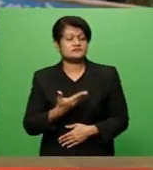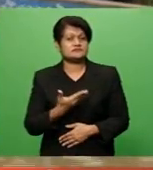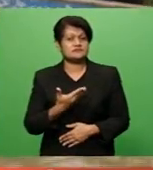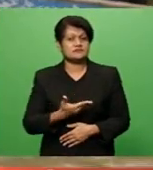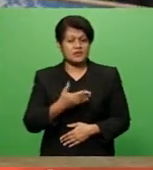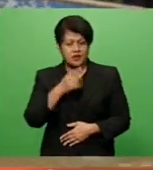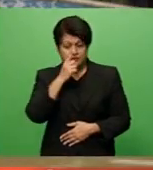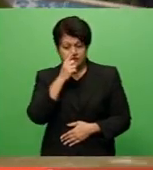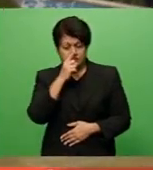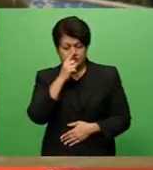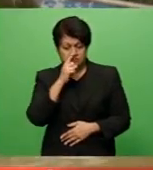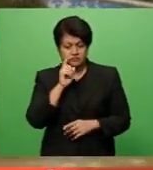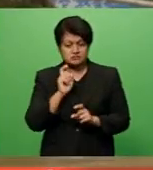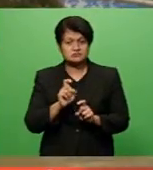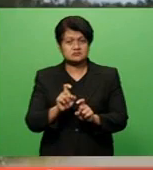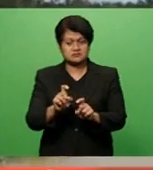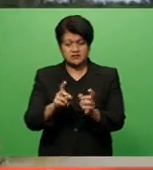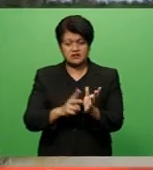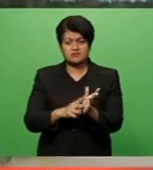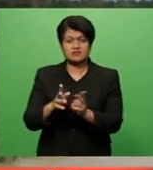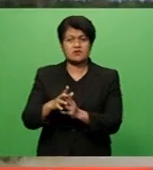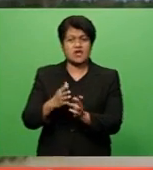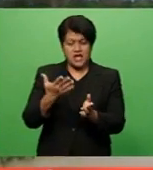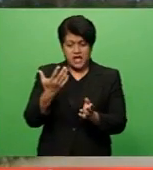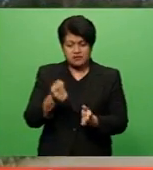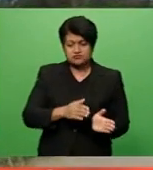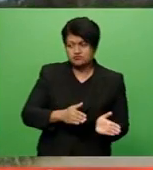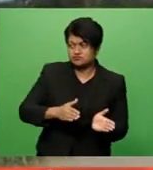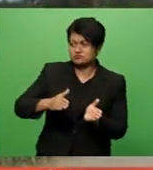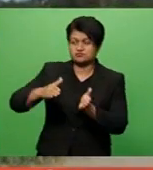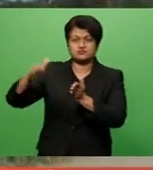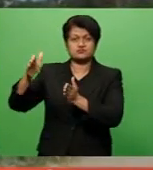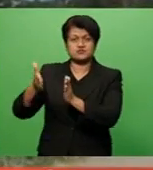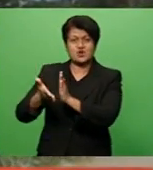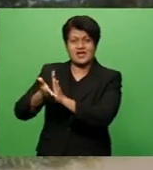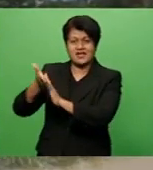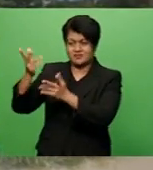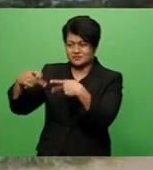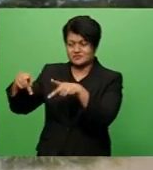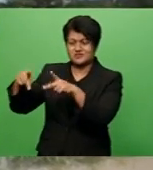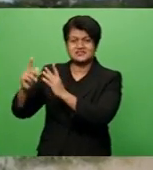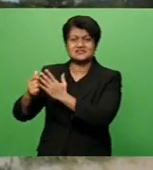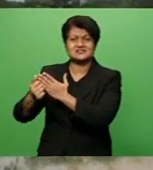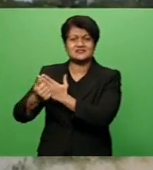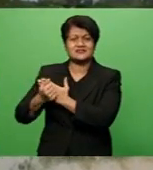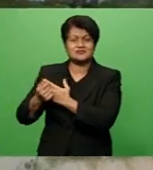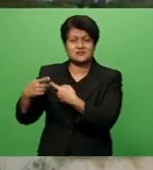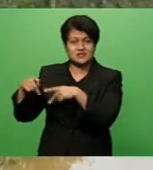People living in Vuniniundrovu had to move to higher ground as water levels increased.